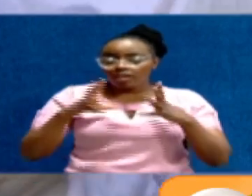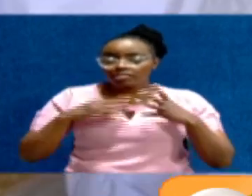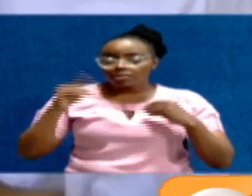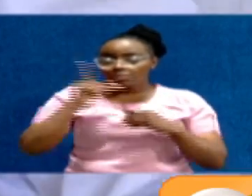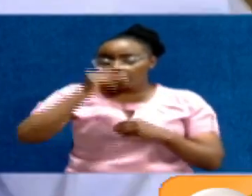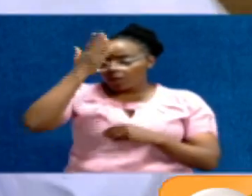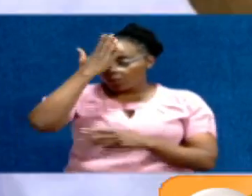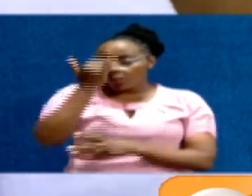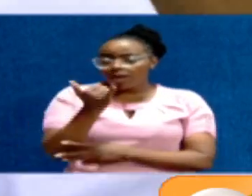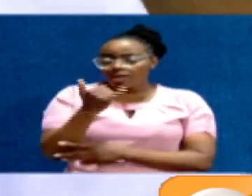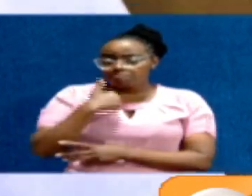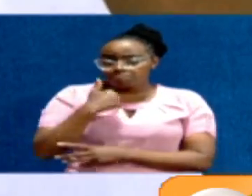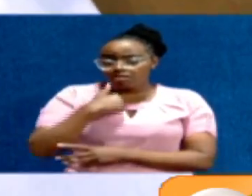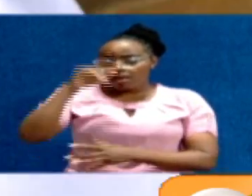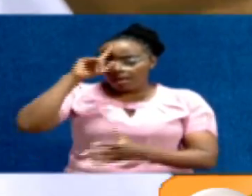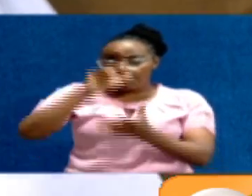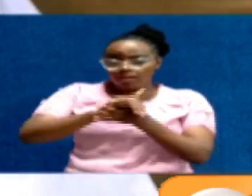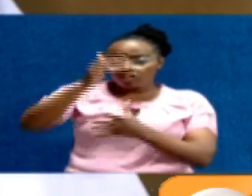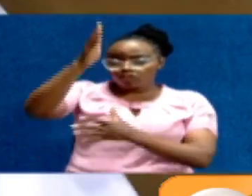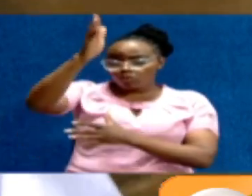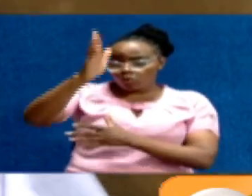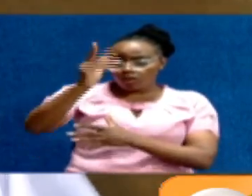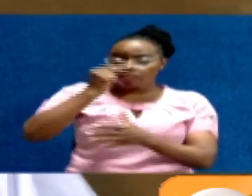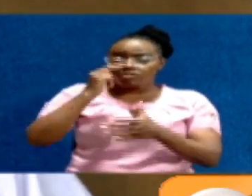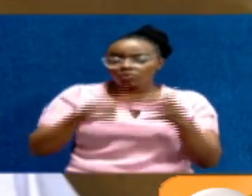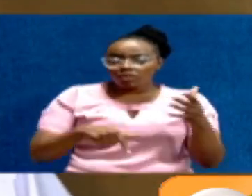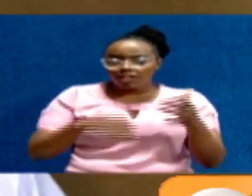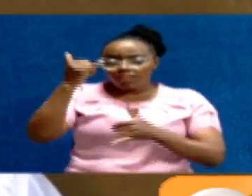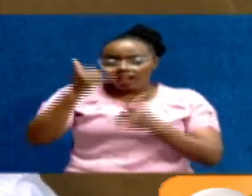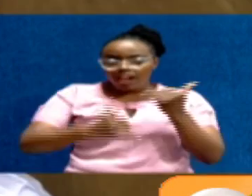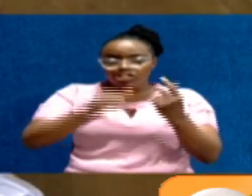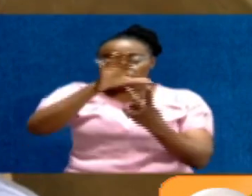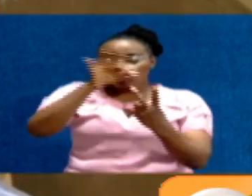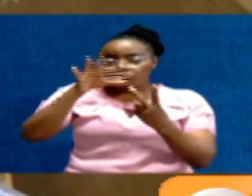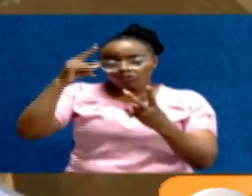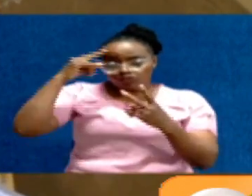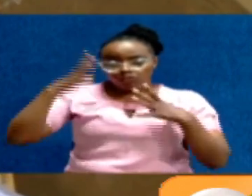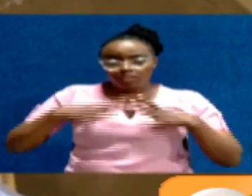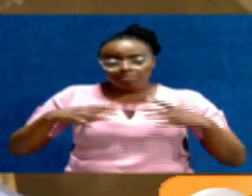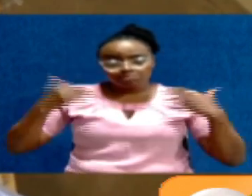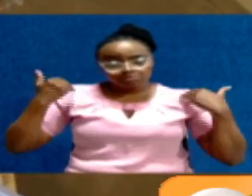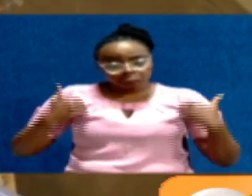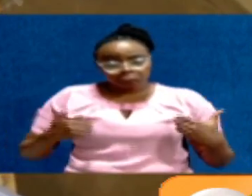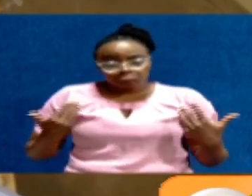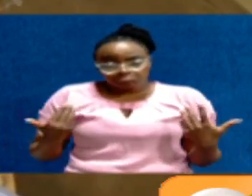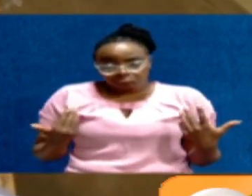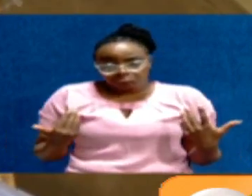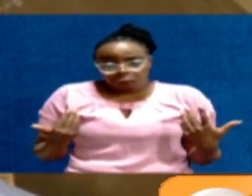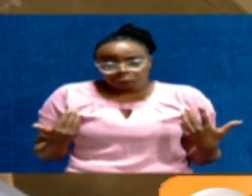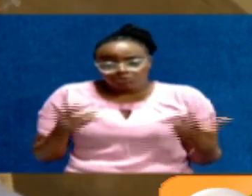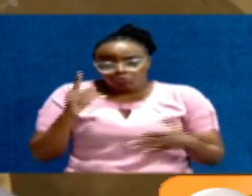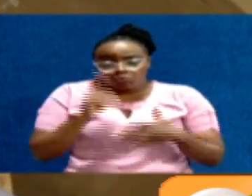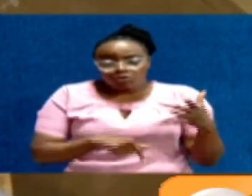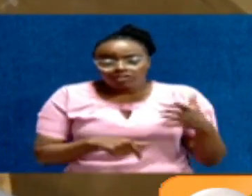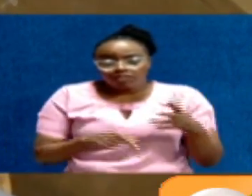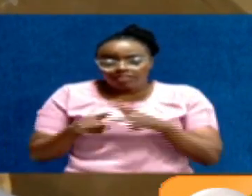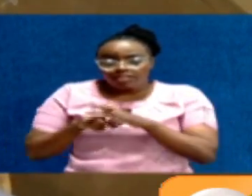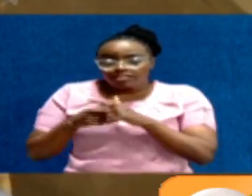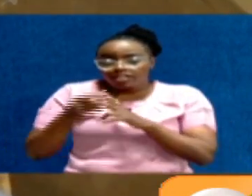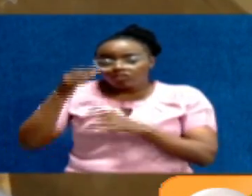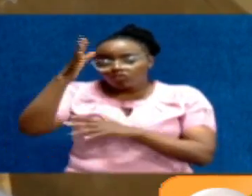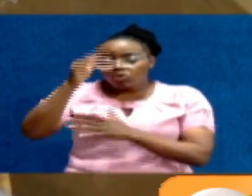Tukakubaliana kwa sababu mimi naamini Mungu, nikasema last option ya wanadamu mimi ni ile